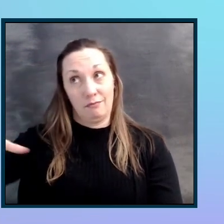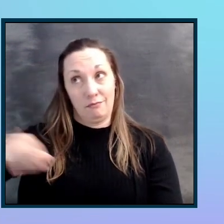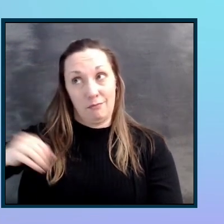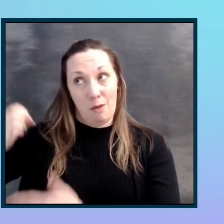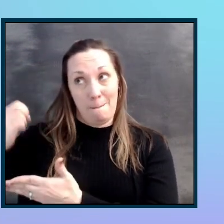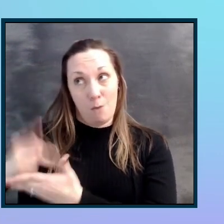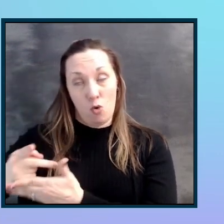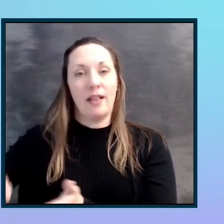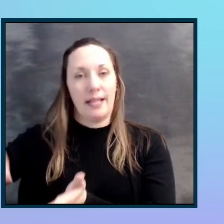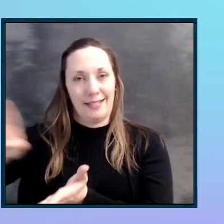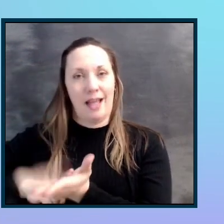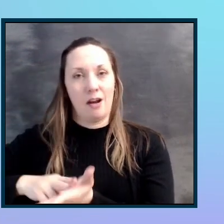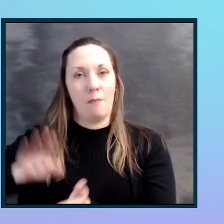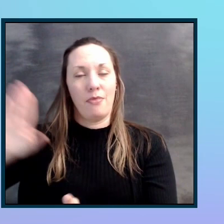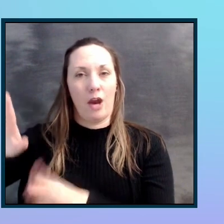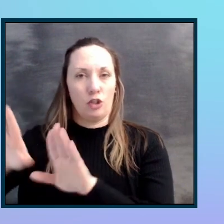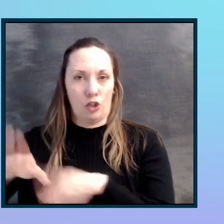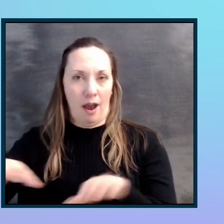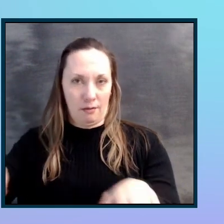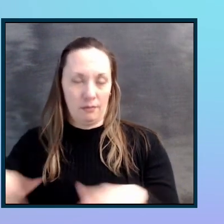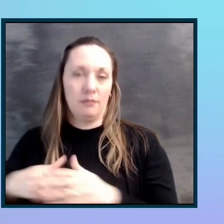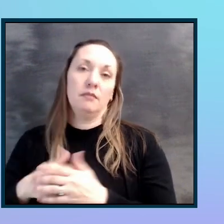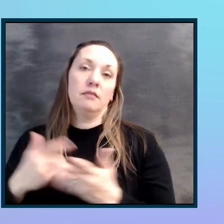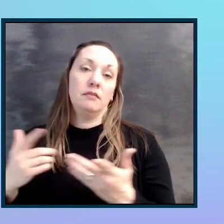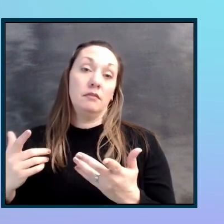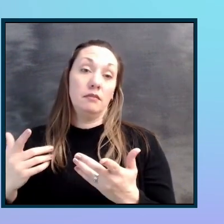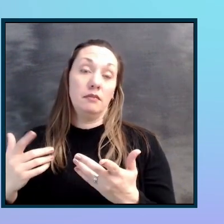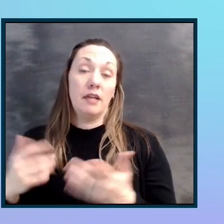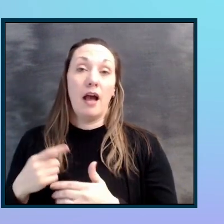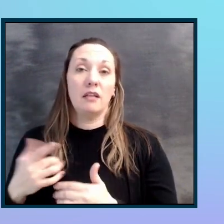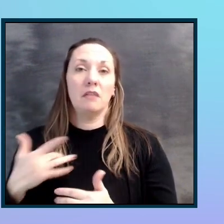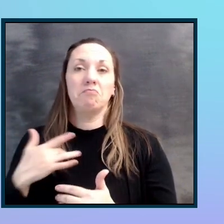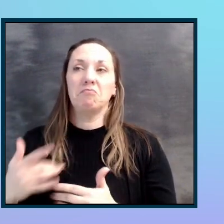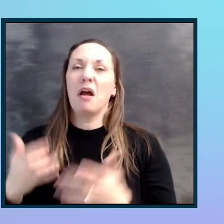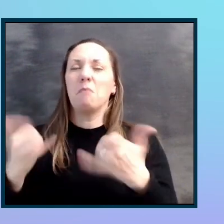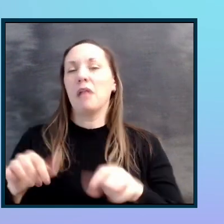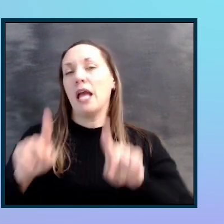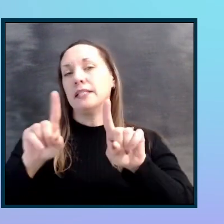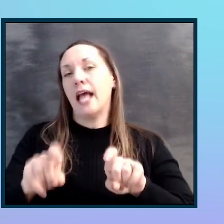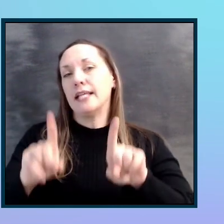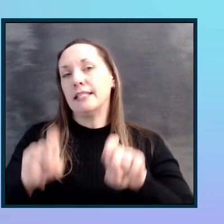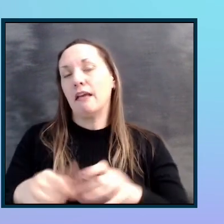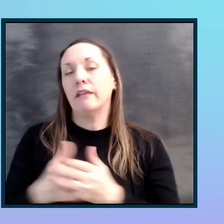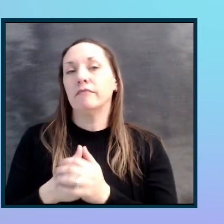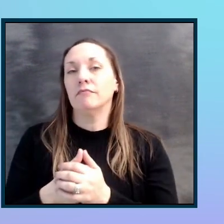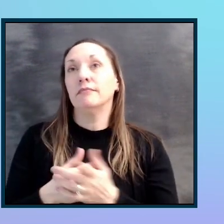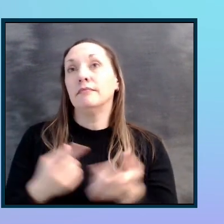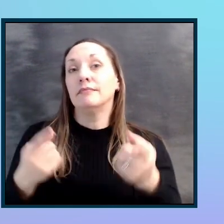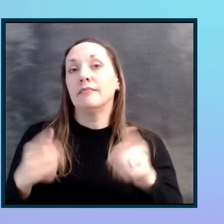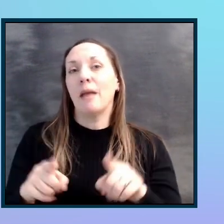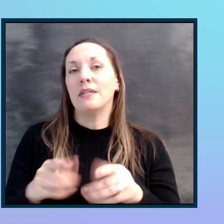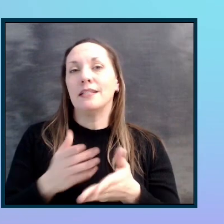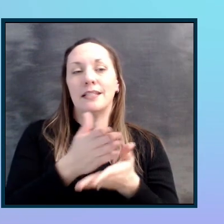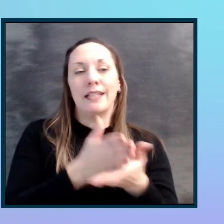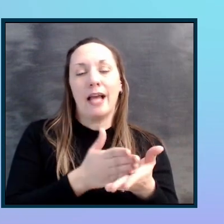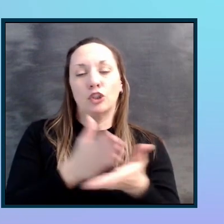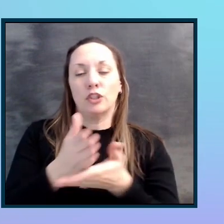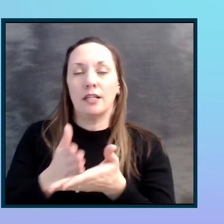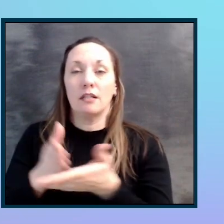out of it. And when you look at these, what exactly do you think these icons would mean if you came across them on a